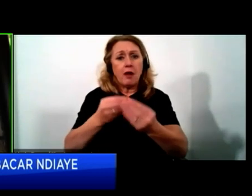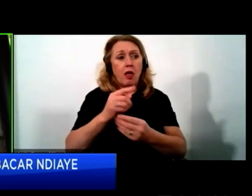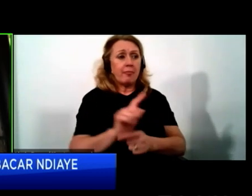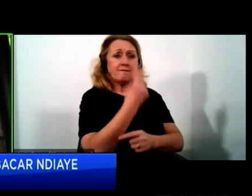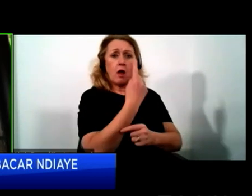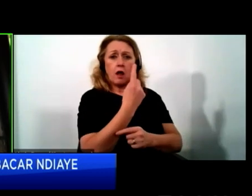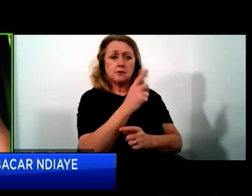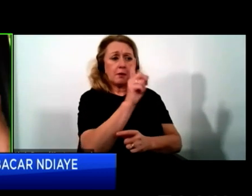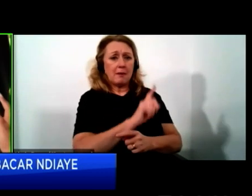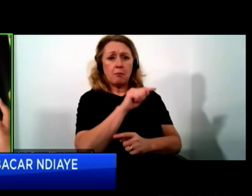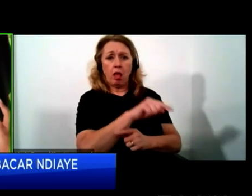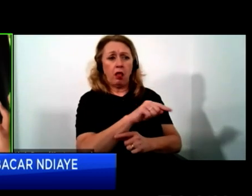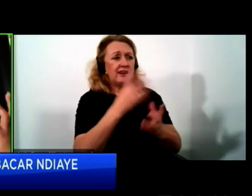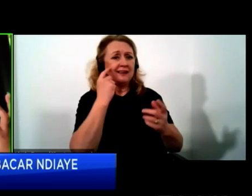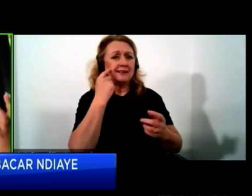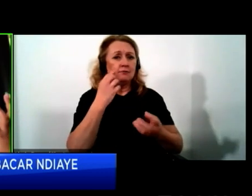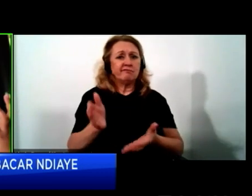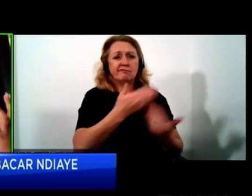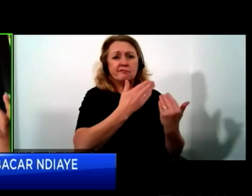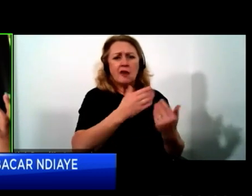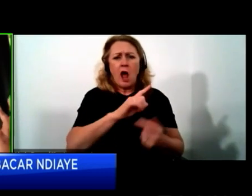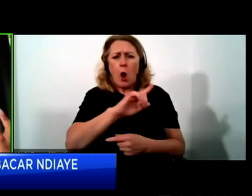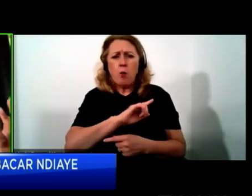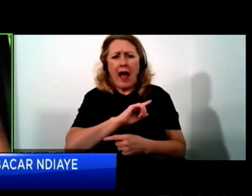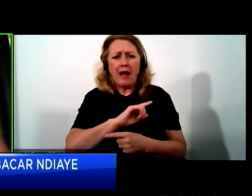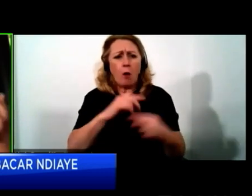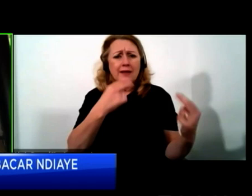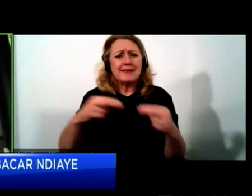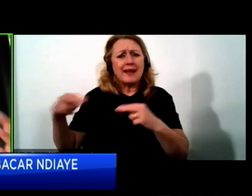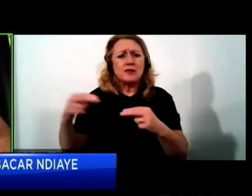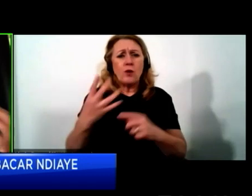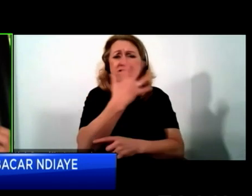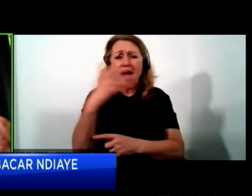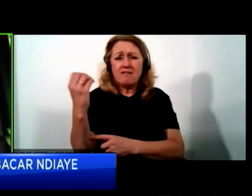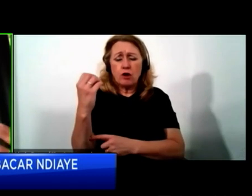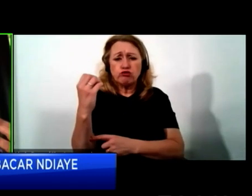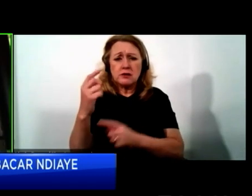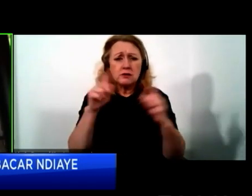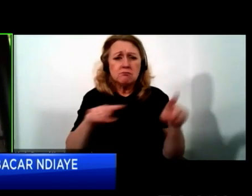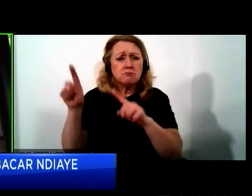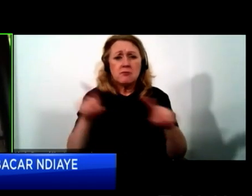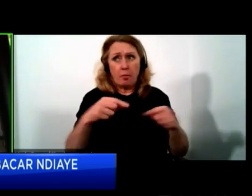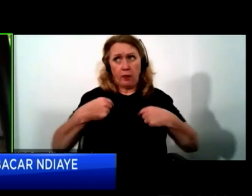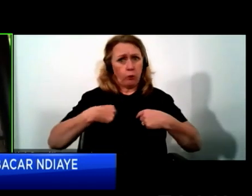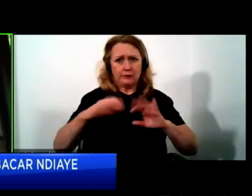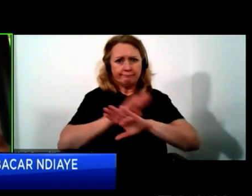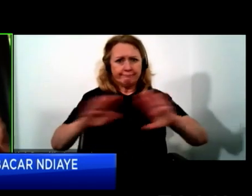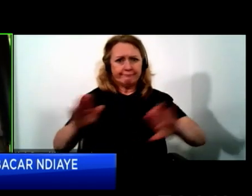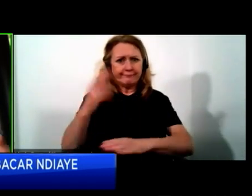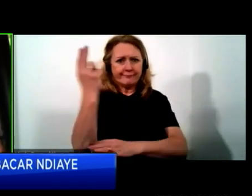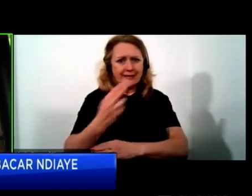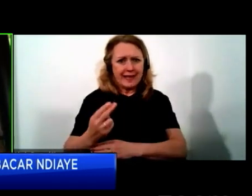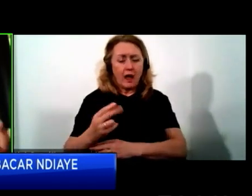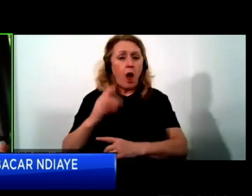remain disposable? Why are we dancing to a 500-year groove in a record that we did not design?